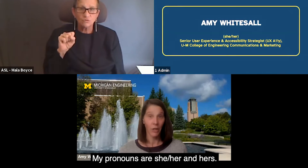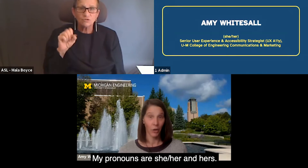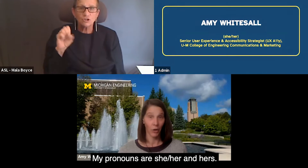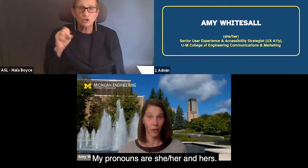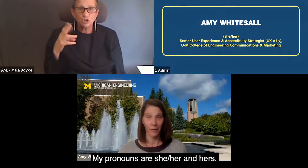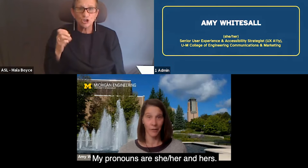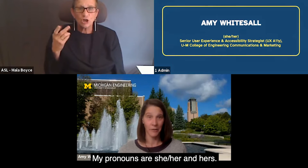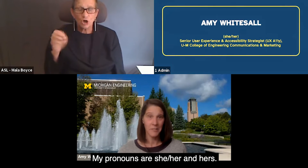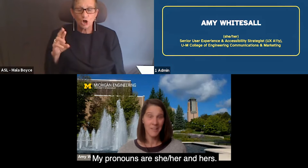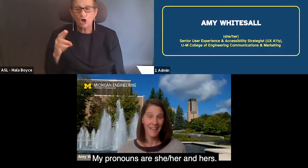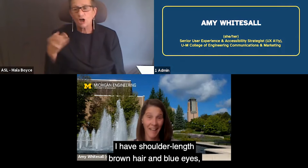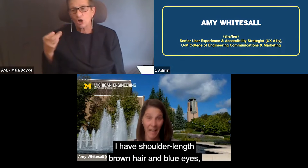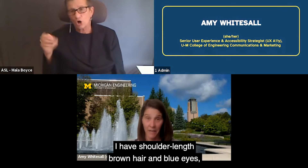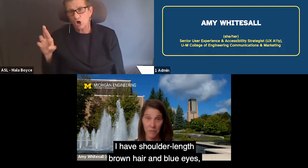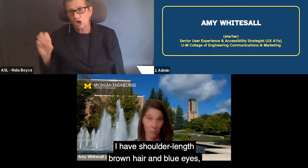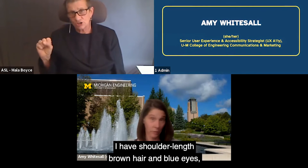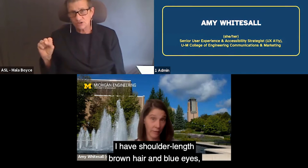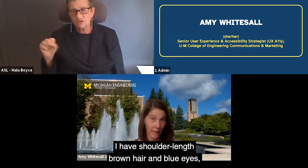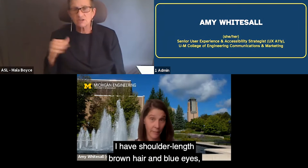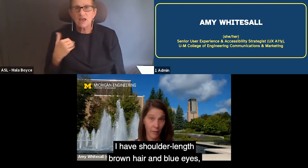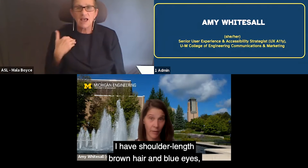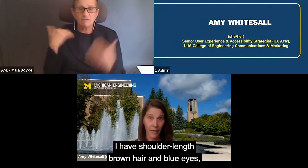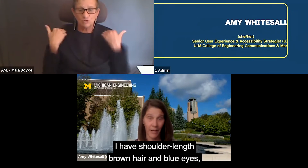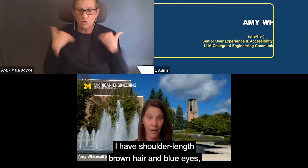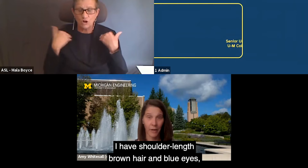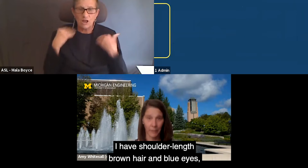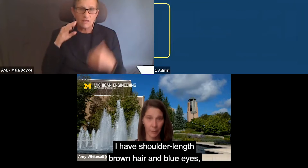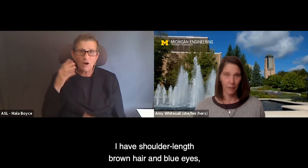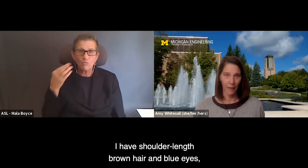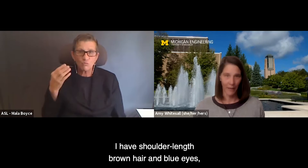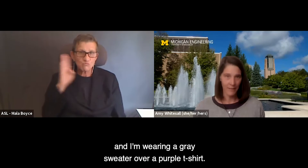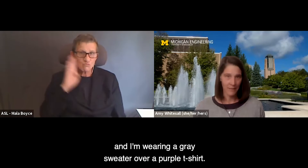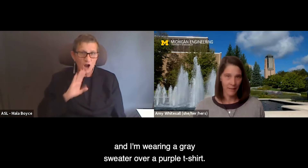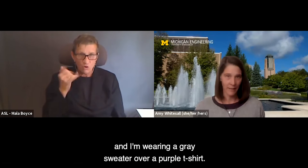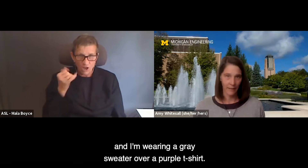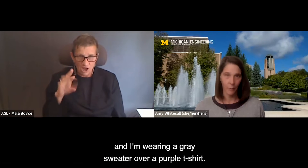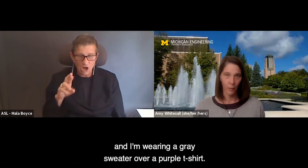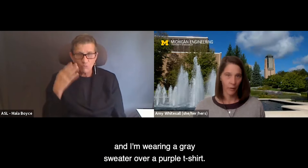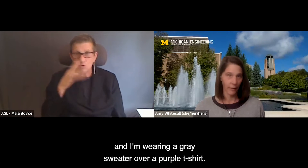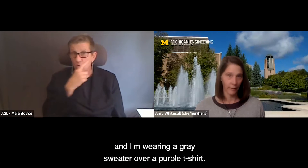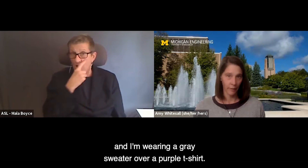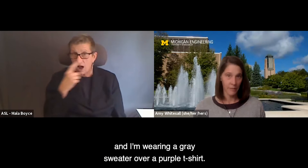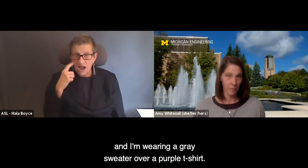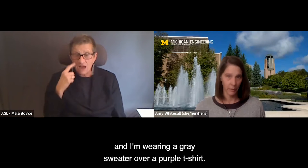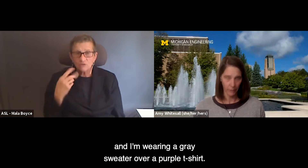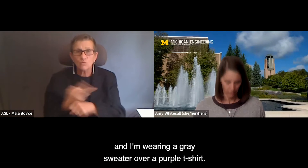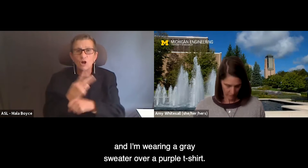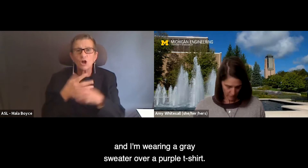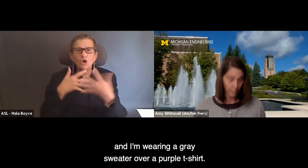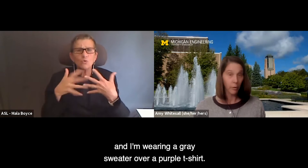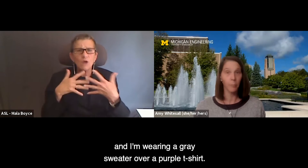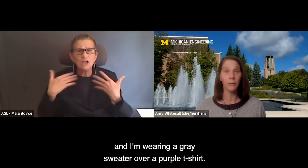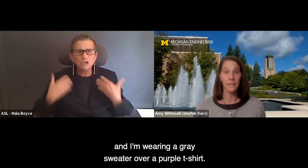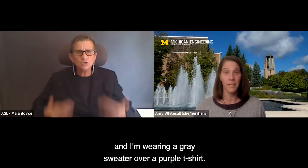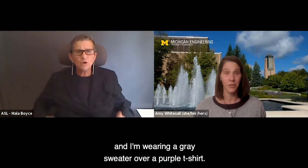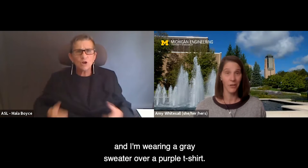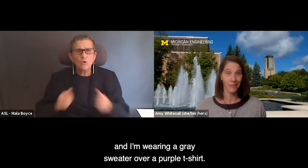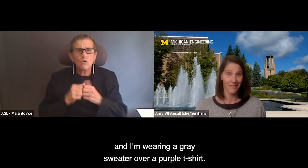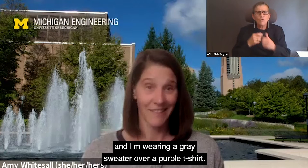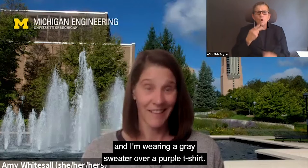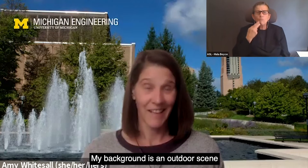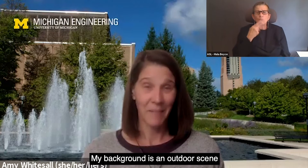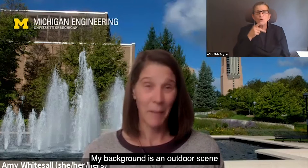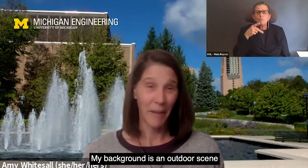she, her, and hers. I have shoulder length brown hair and blue eyes, and I'm wearing a gray sweater over a purple